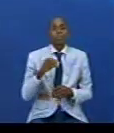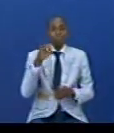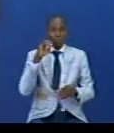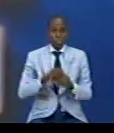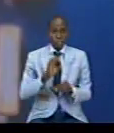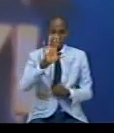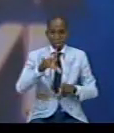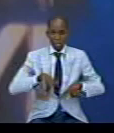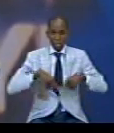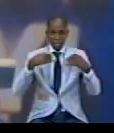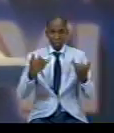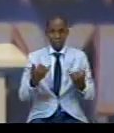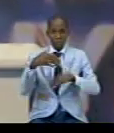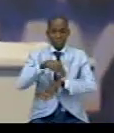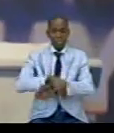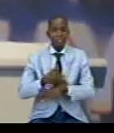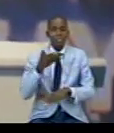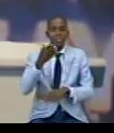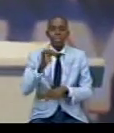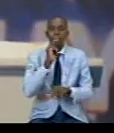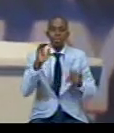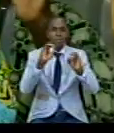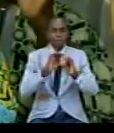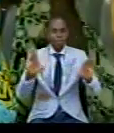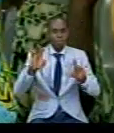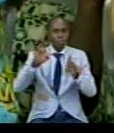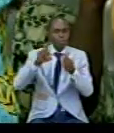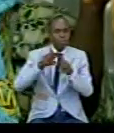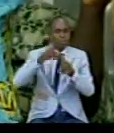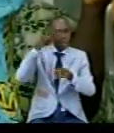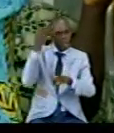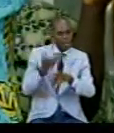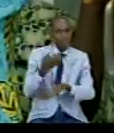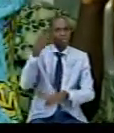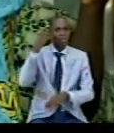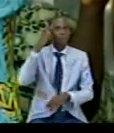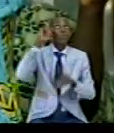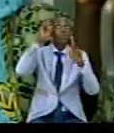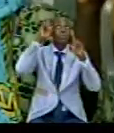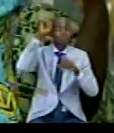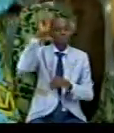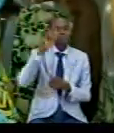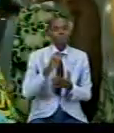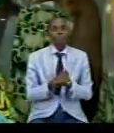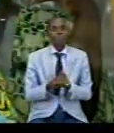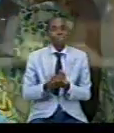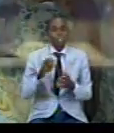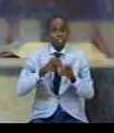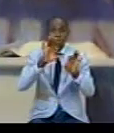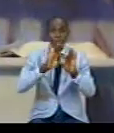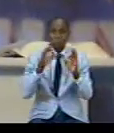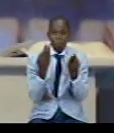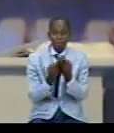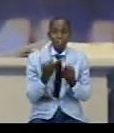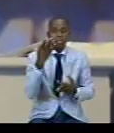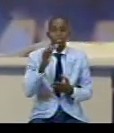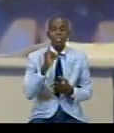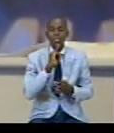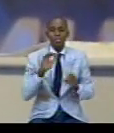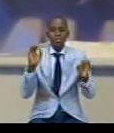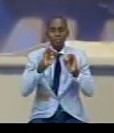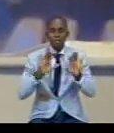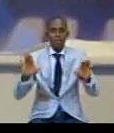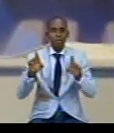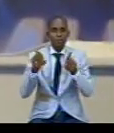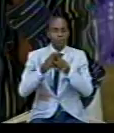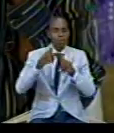tonight, there is nothing too hard for him. In your family tonight, there is nothing too hard